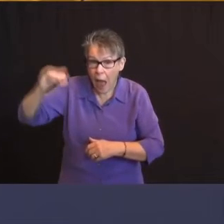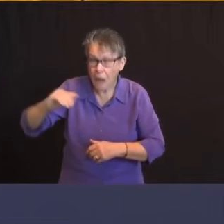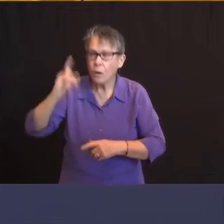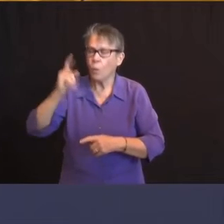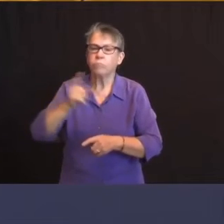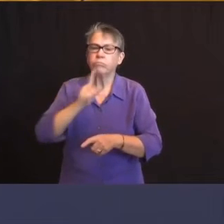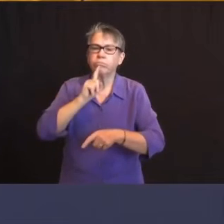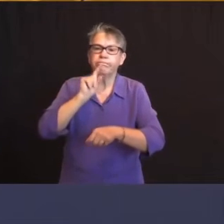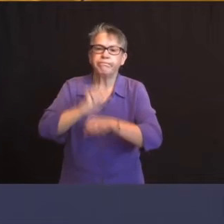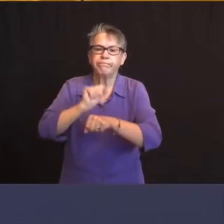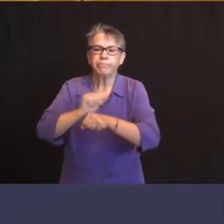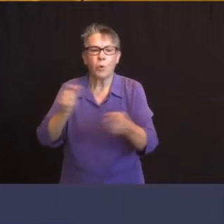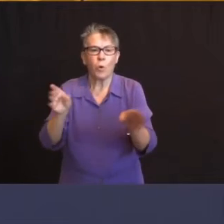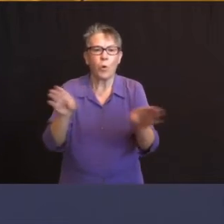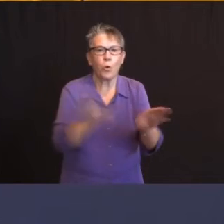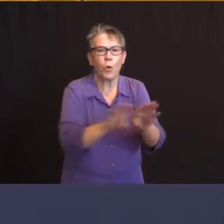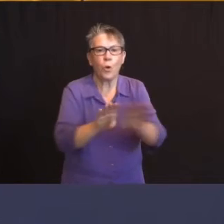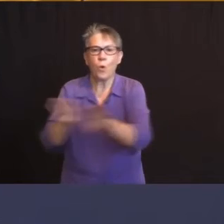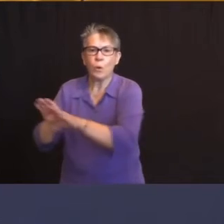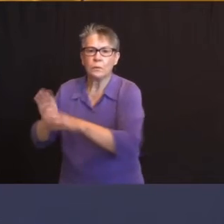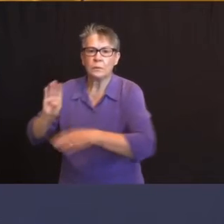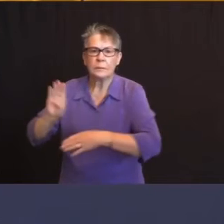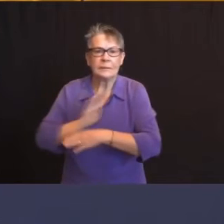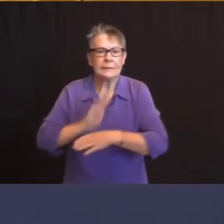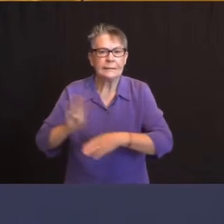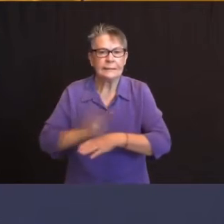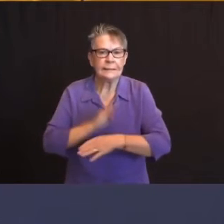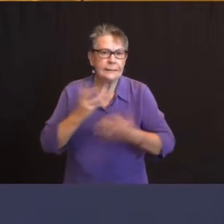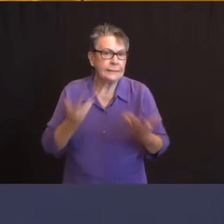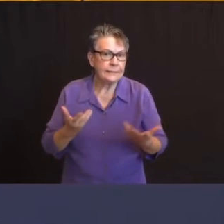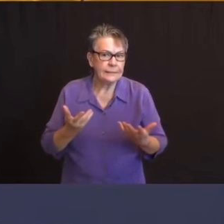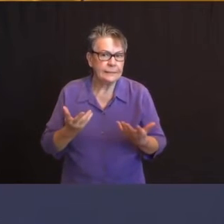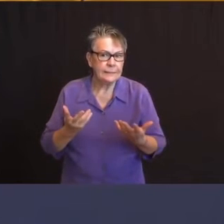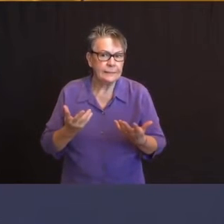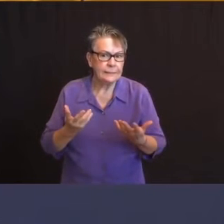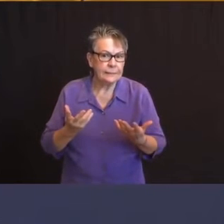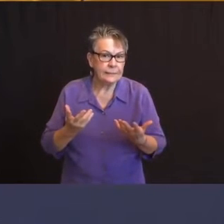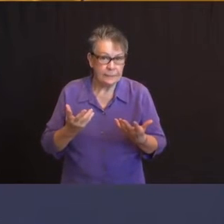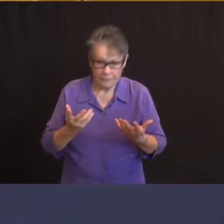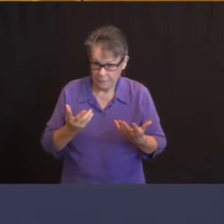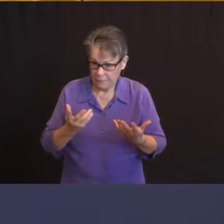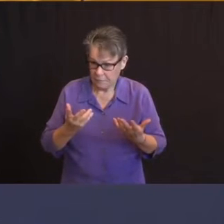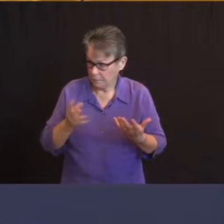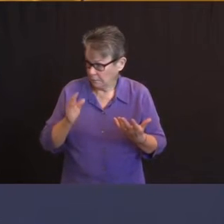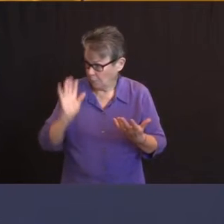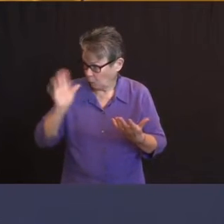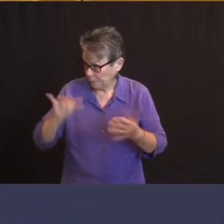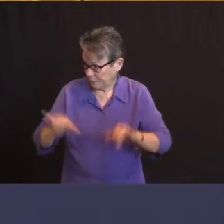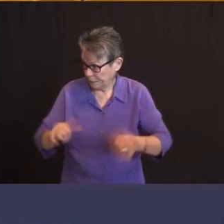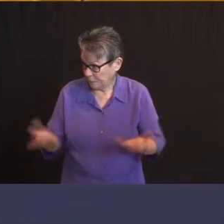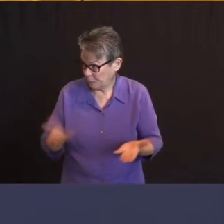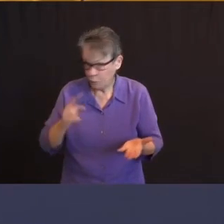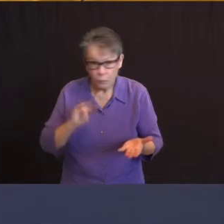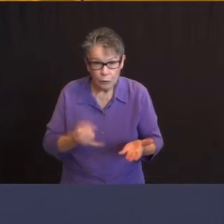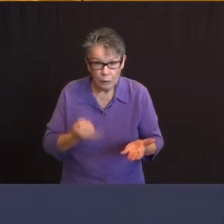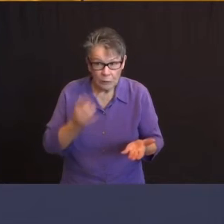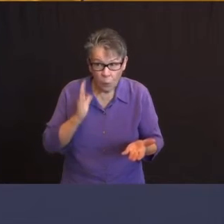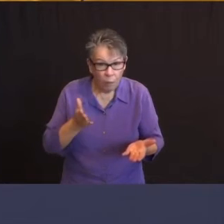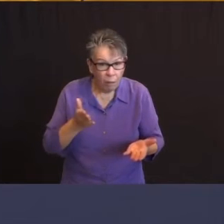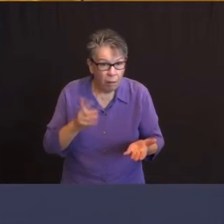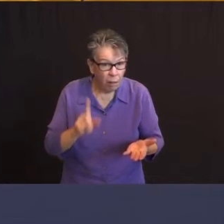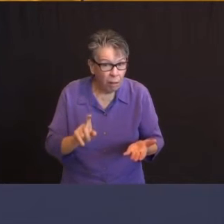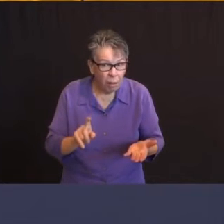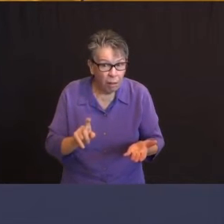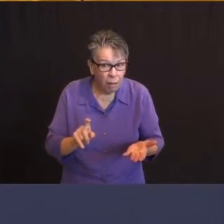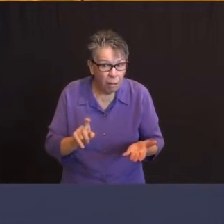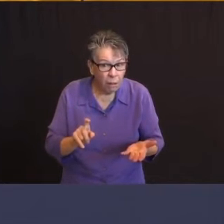restrictions with the state's hospitalization rate? Like what benchmark are you looking for there? And you mentioned aid to Washington.